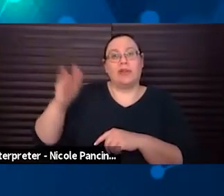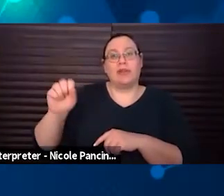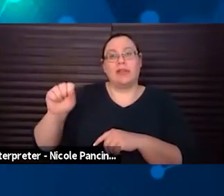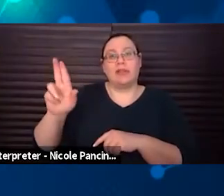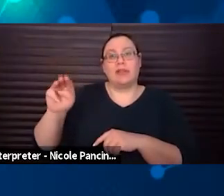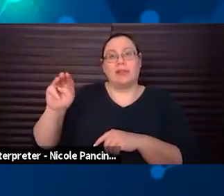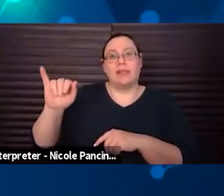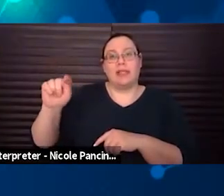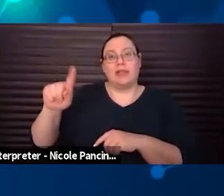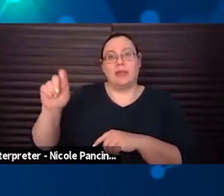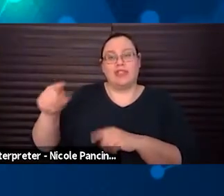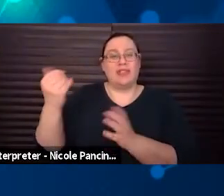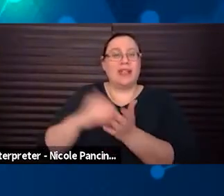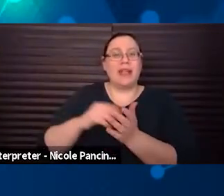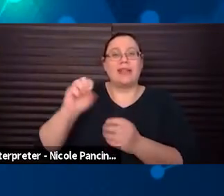sagaftra.org/summitquestions. That's